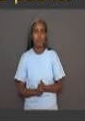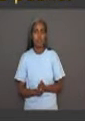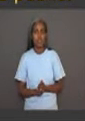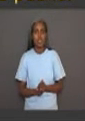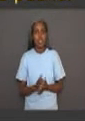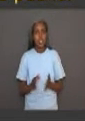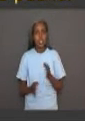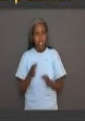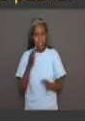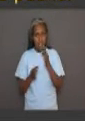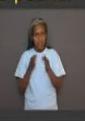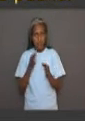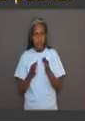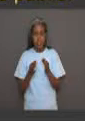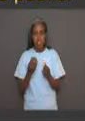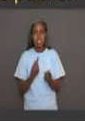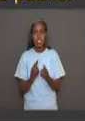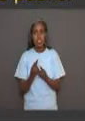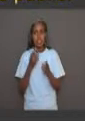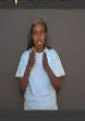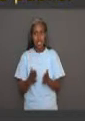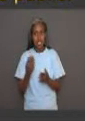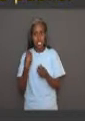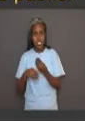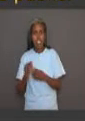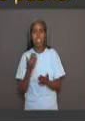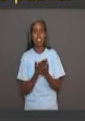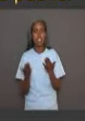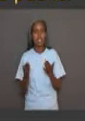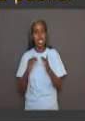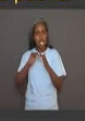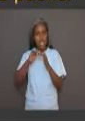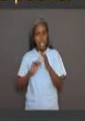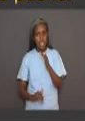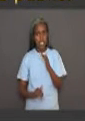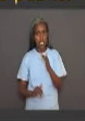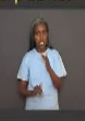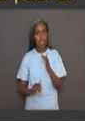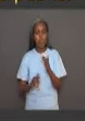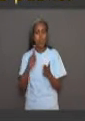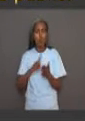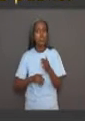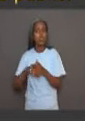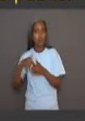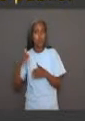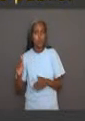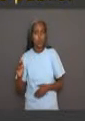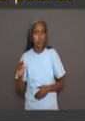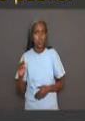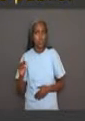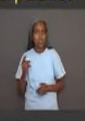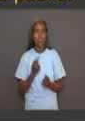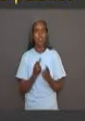If the trader sells the article for less than what it cost,